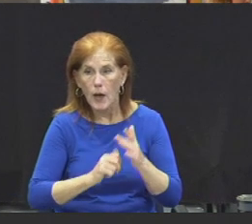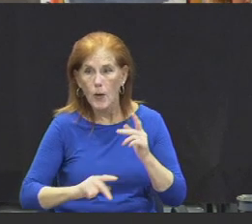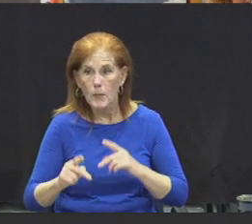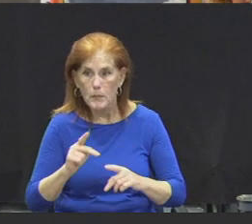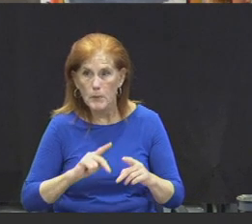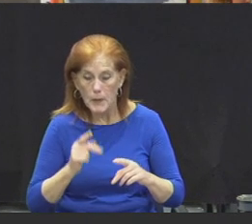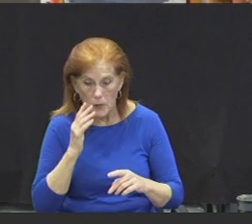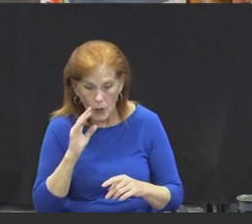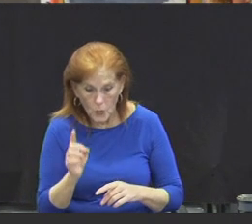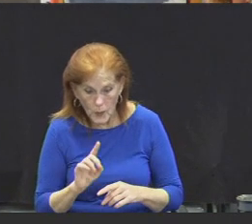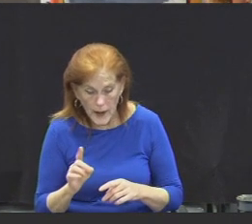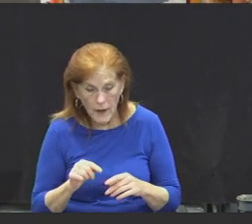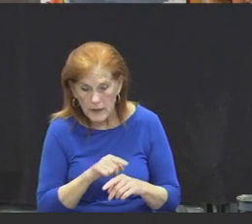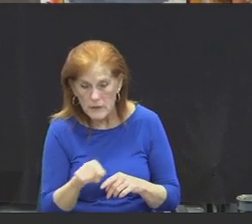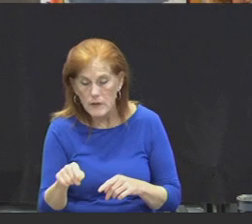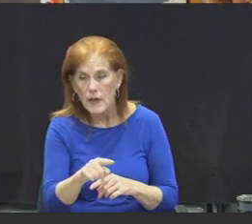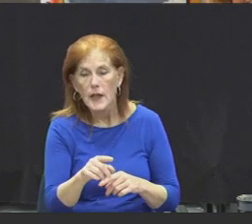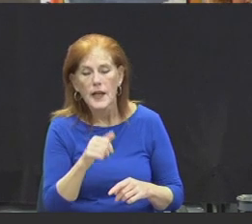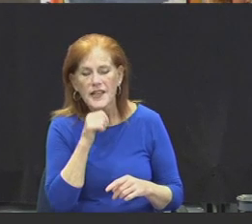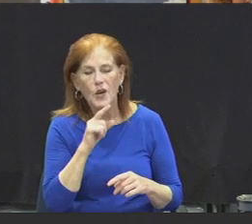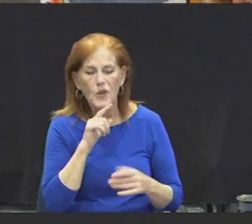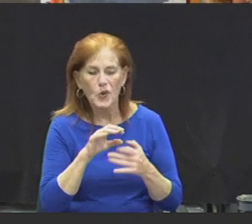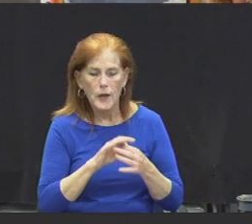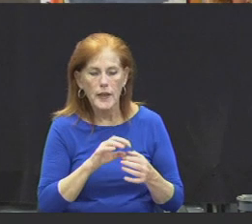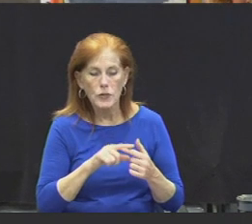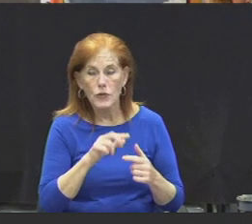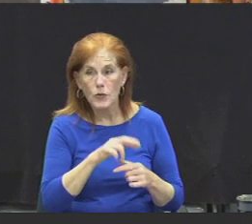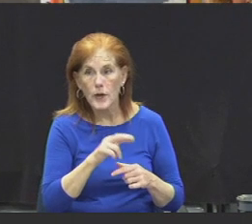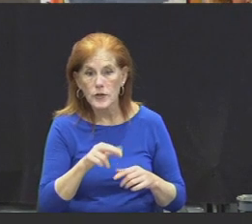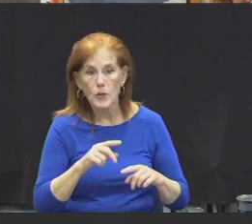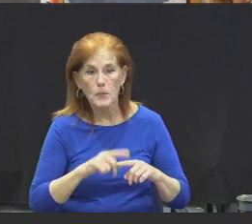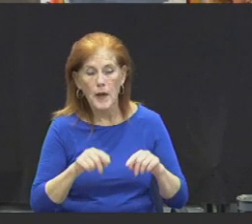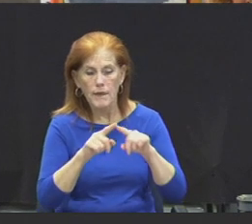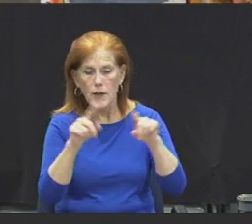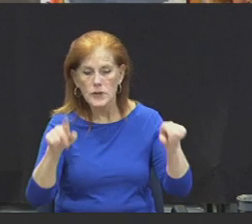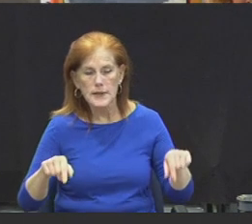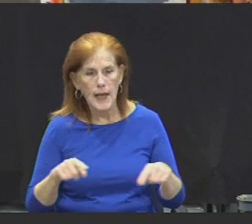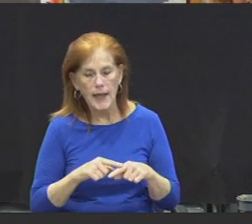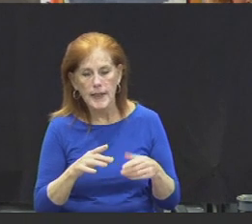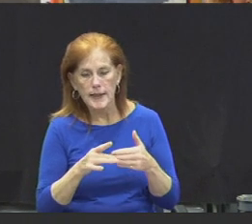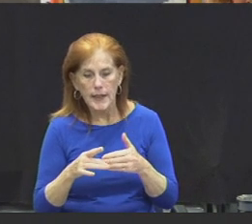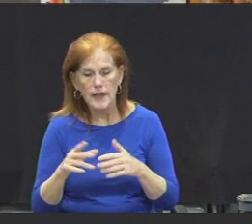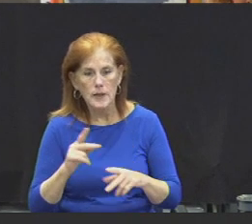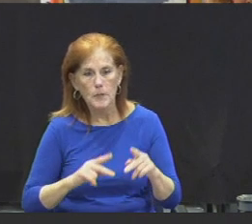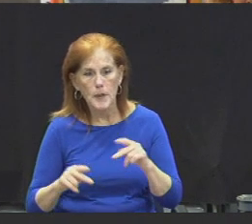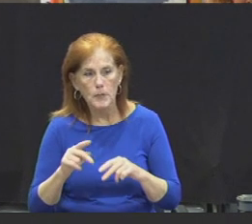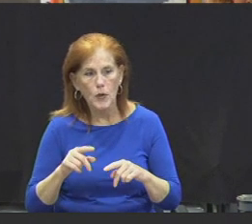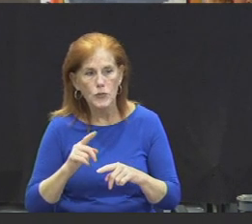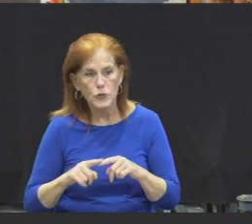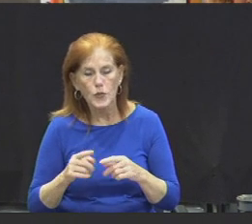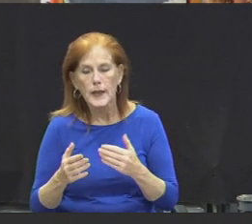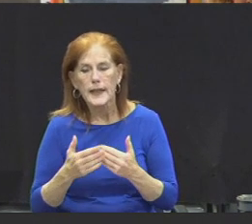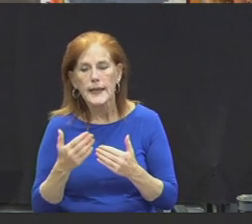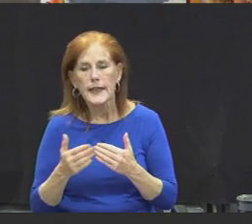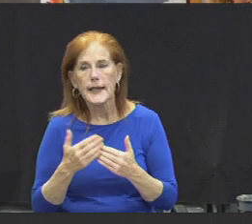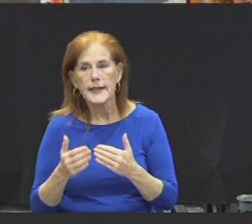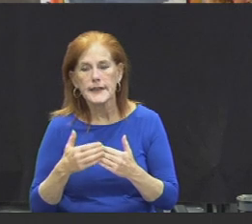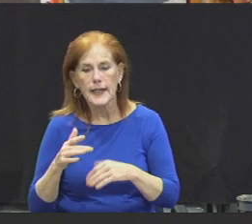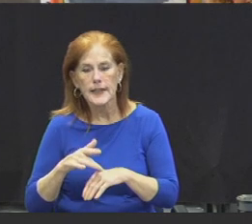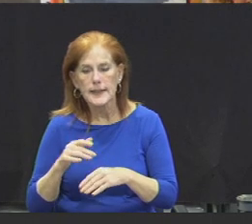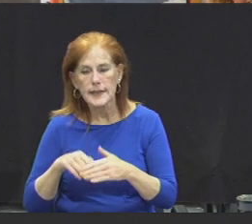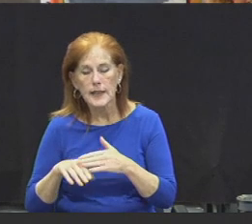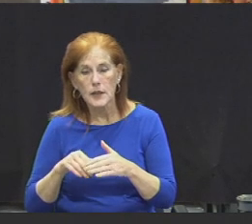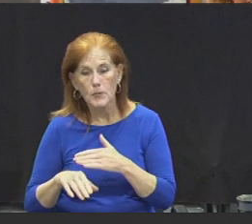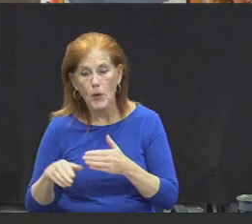also, this isn't really related to the restrooms, but there is signage directing folks to accessible routes. So periodically, if you're